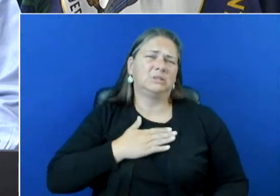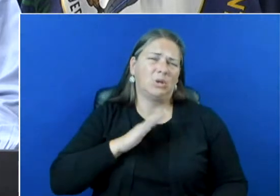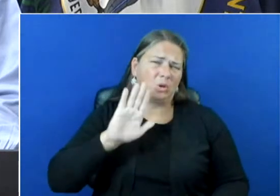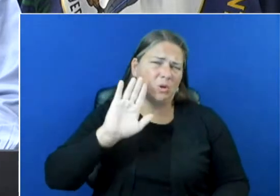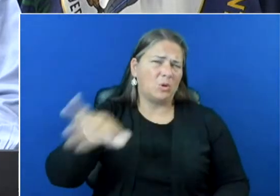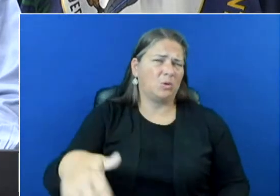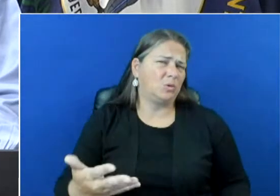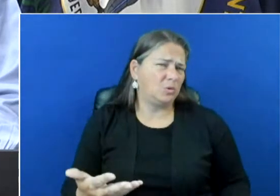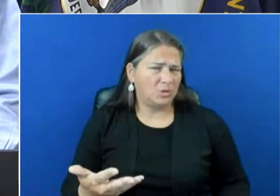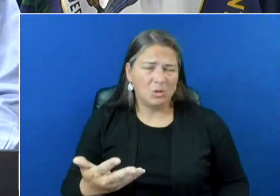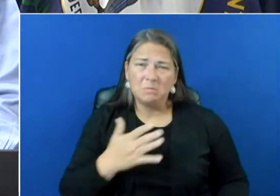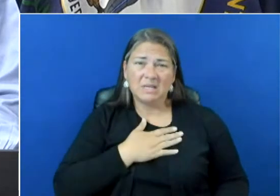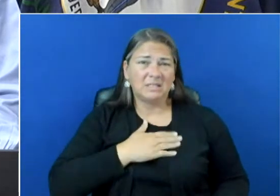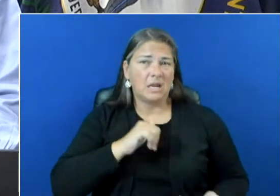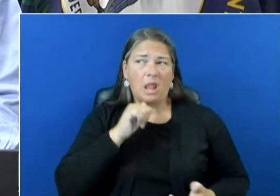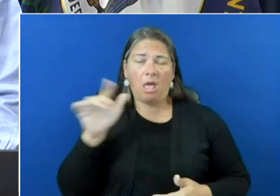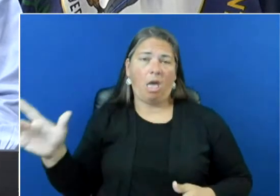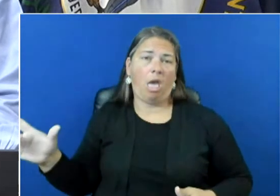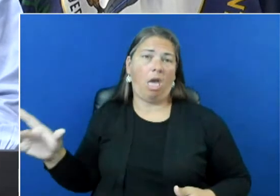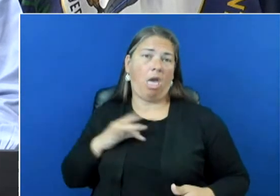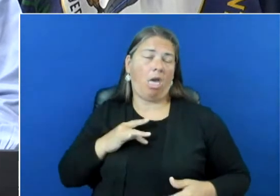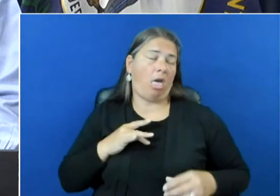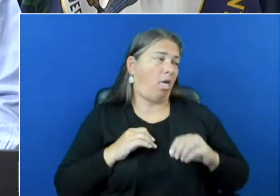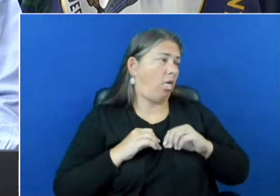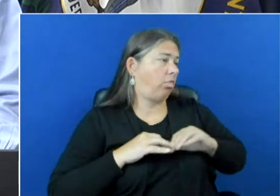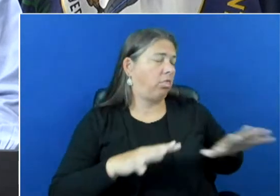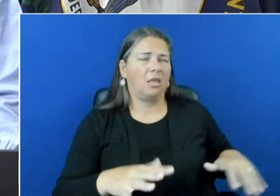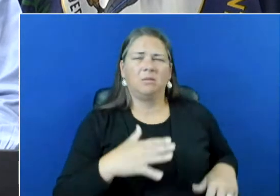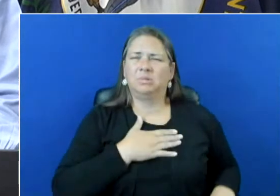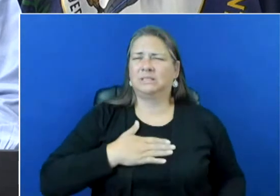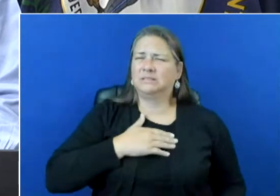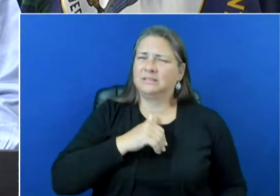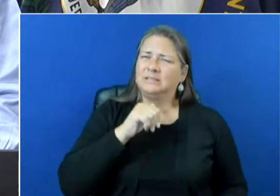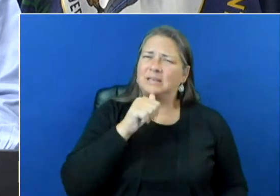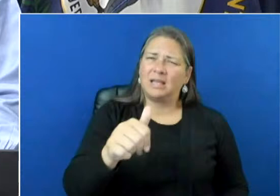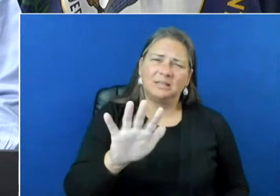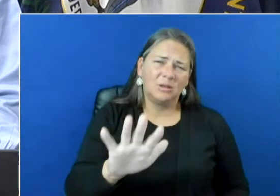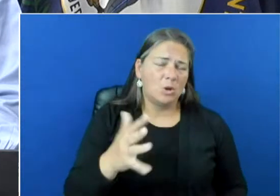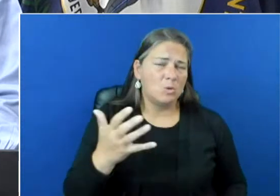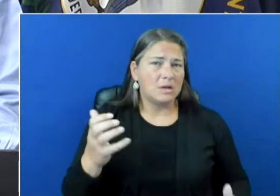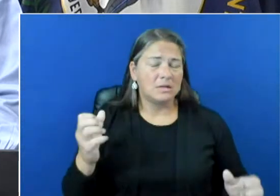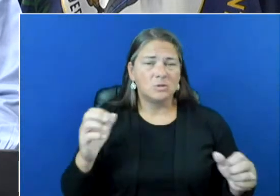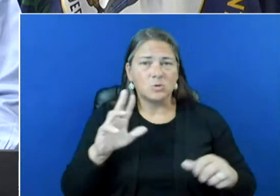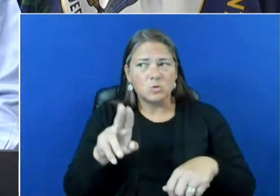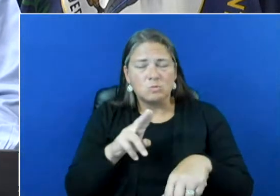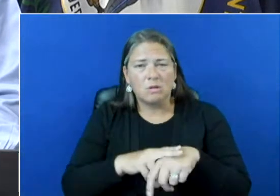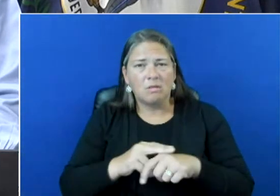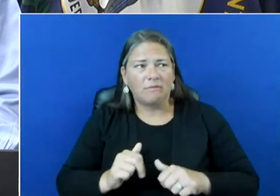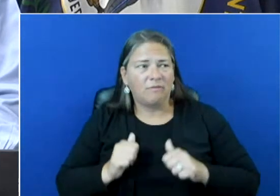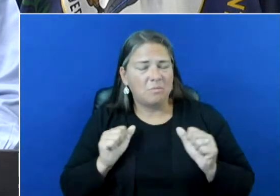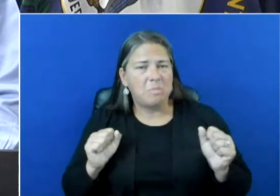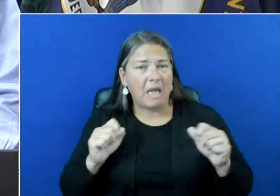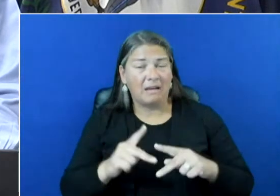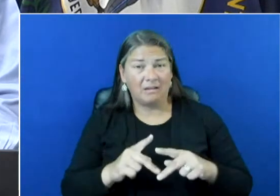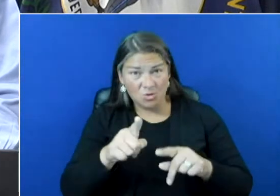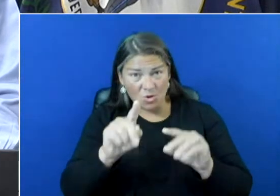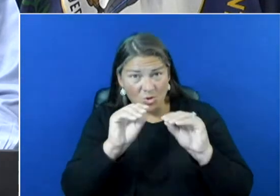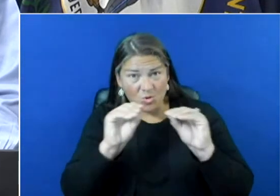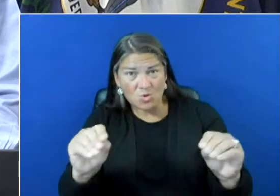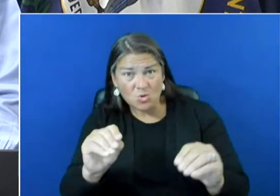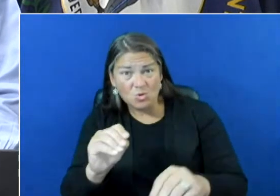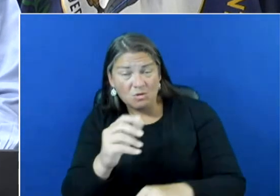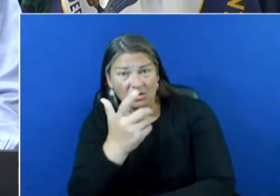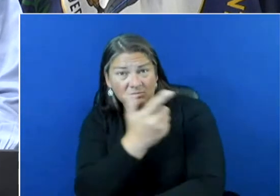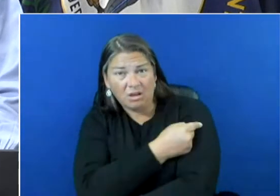spread. We want to get back to normal. And if you have not gotten vaccinated, you are preventing us from getting back to